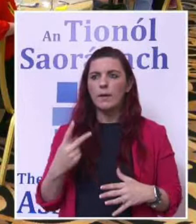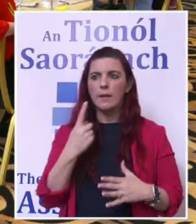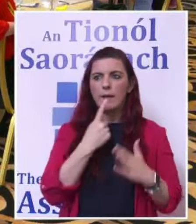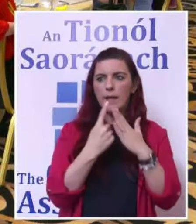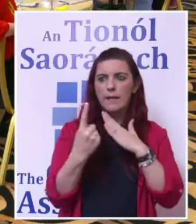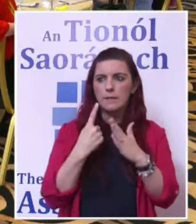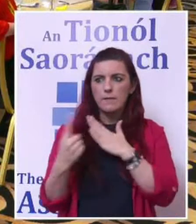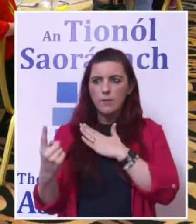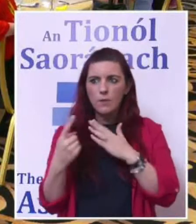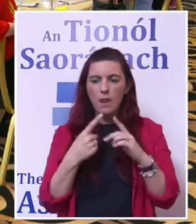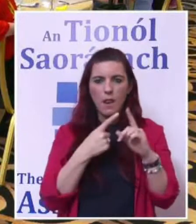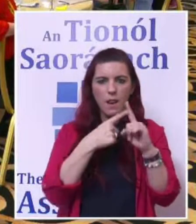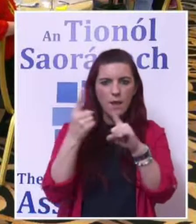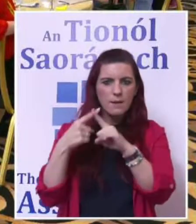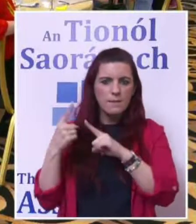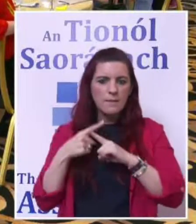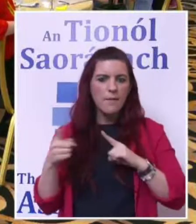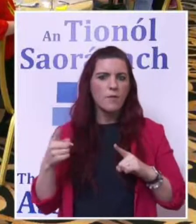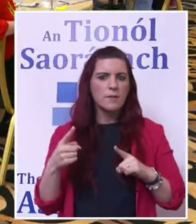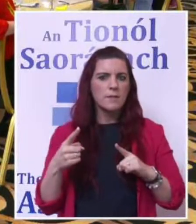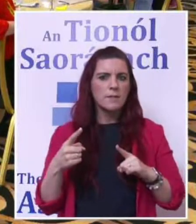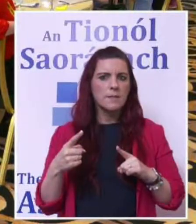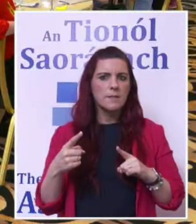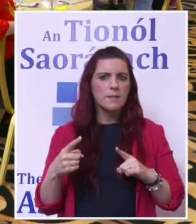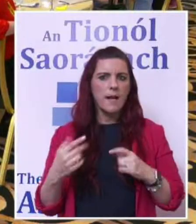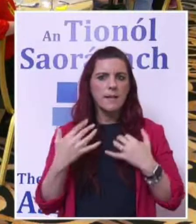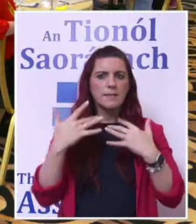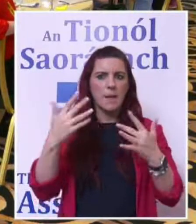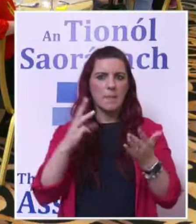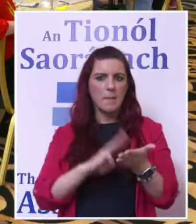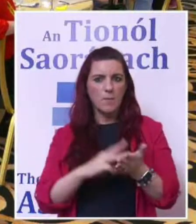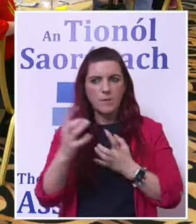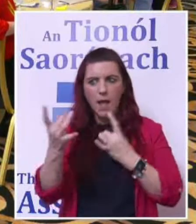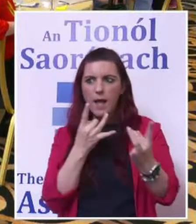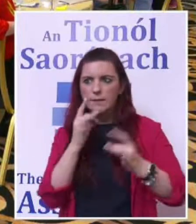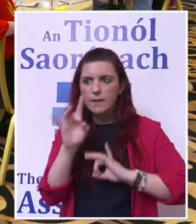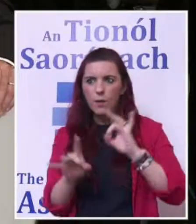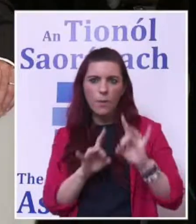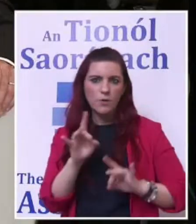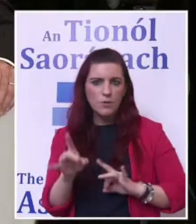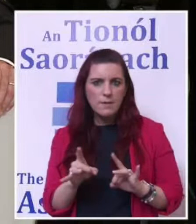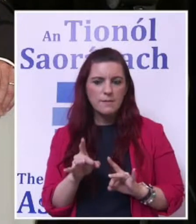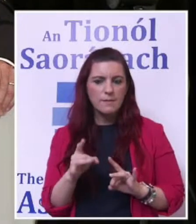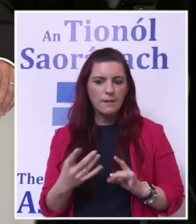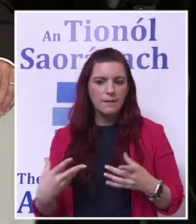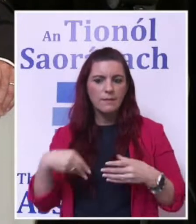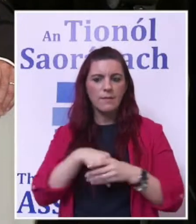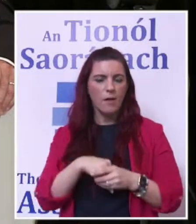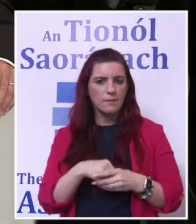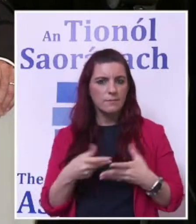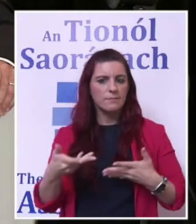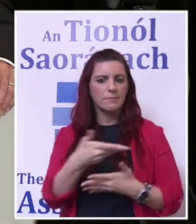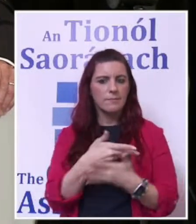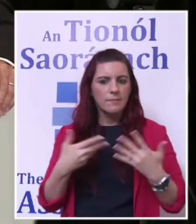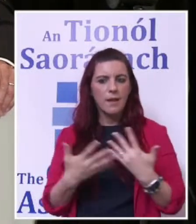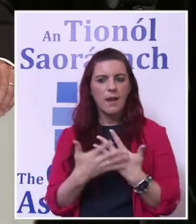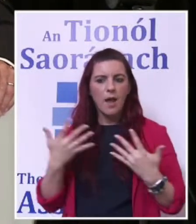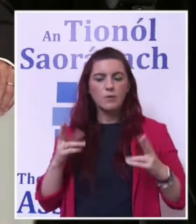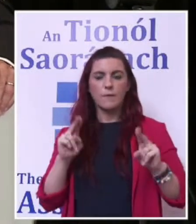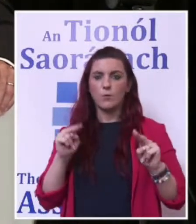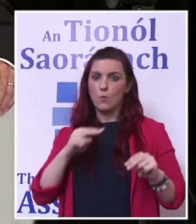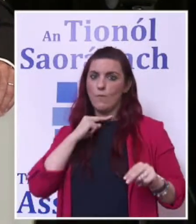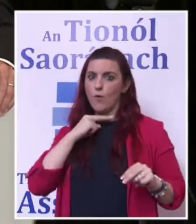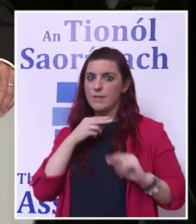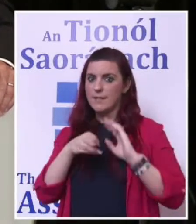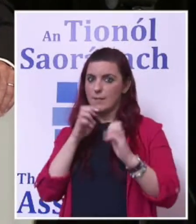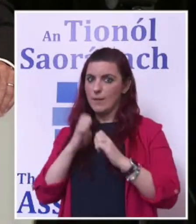individual, different assembly members posing questions and contributions, and a lot of new voices we heard for the first time this